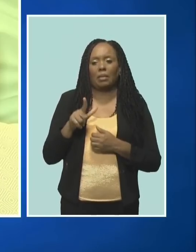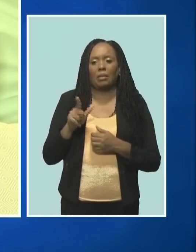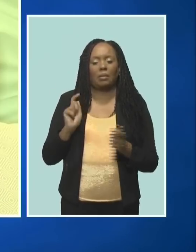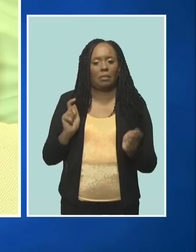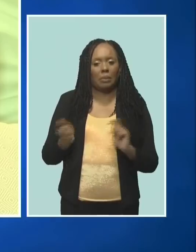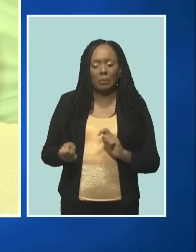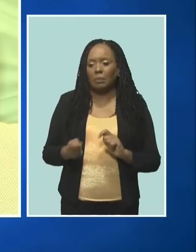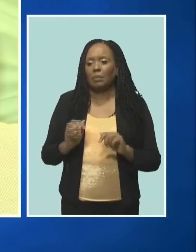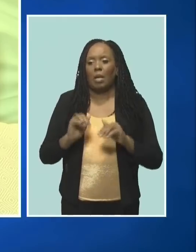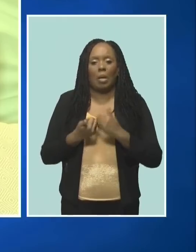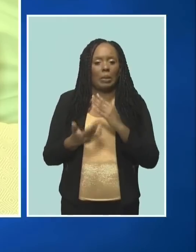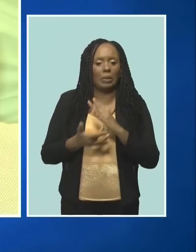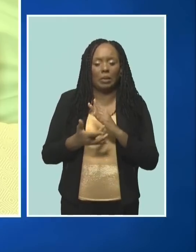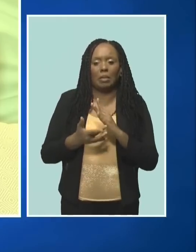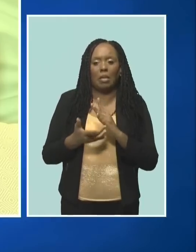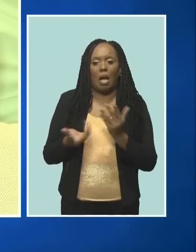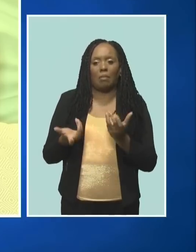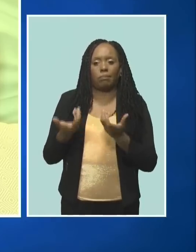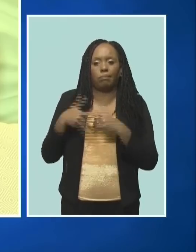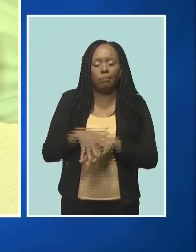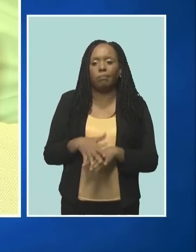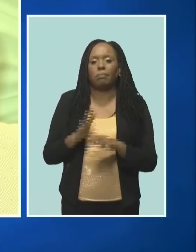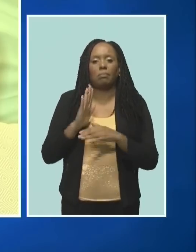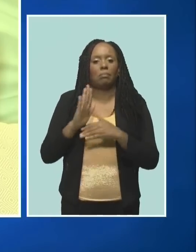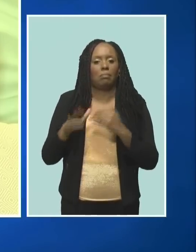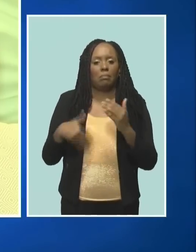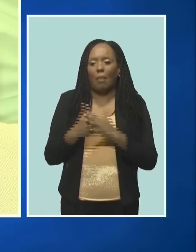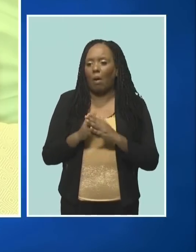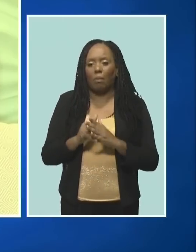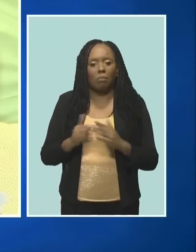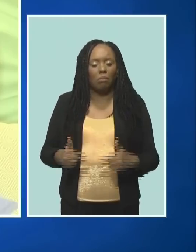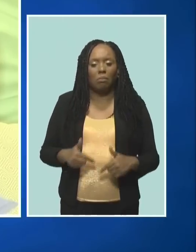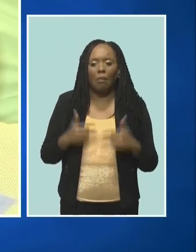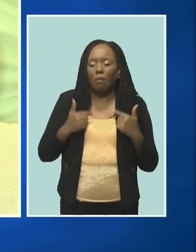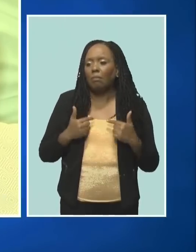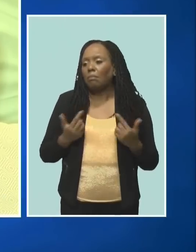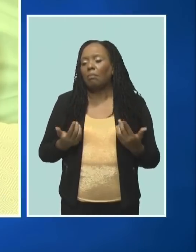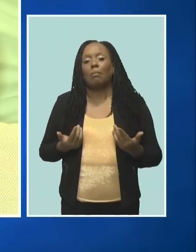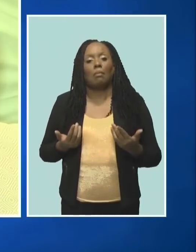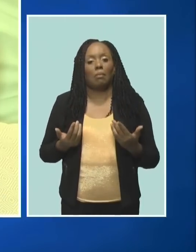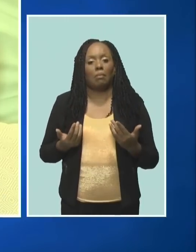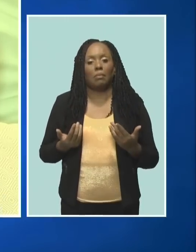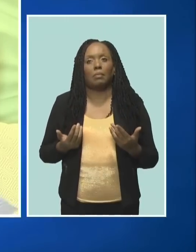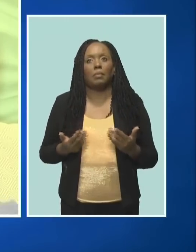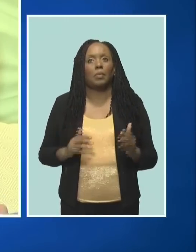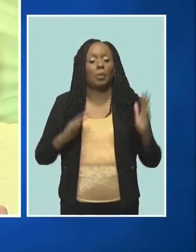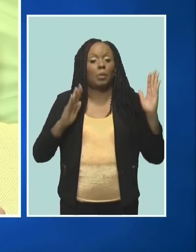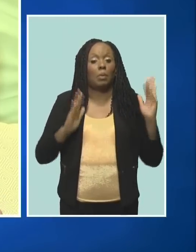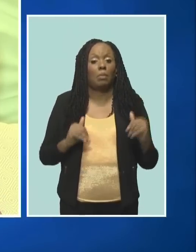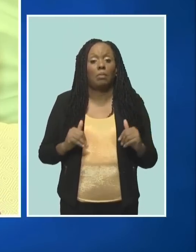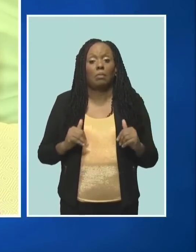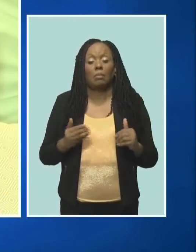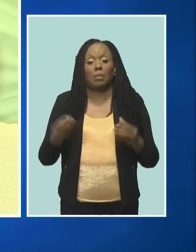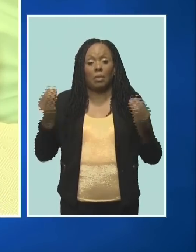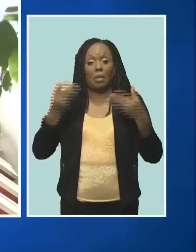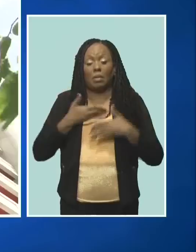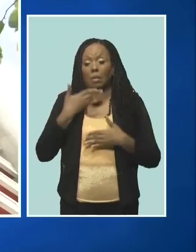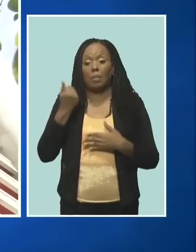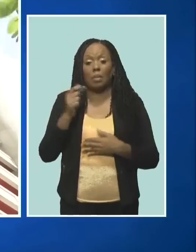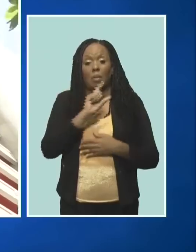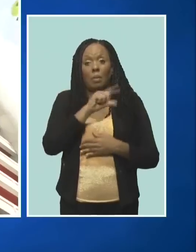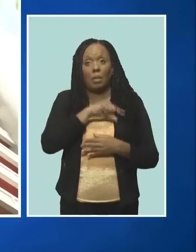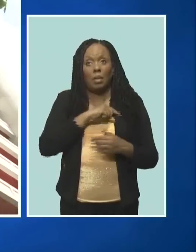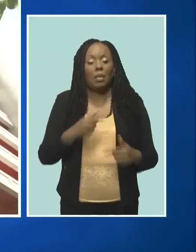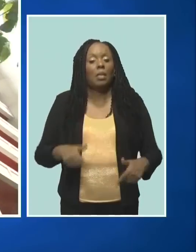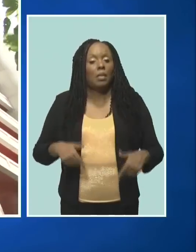digital technology into everyday life, into the things that we do, hopefully, to give us a better quality of life. And